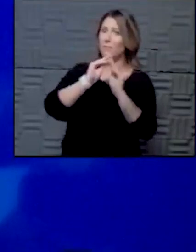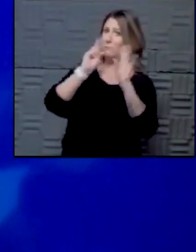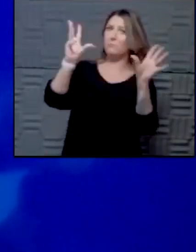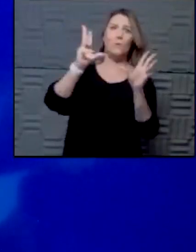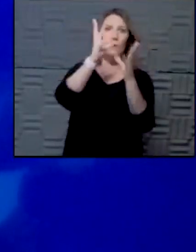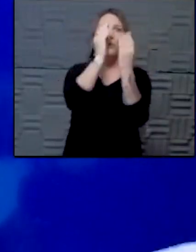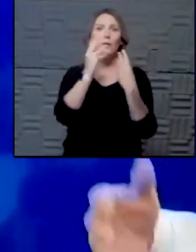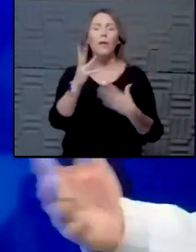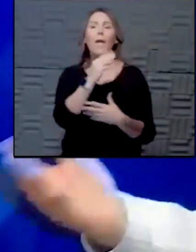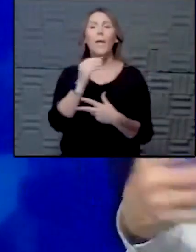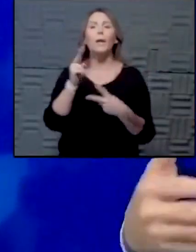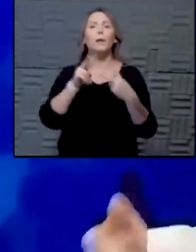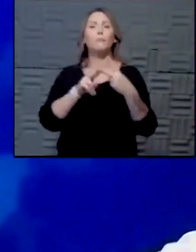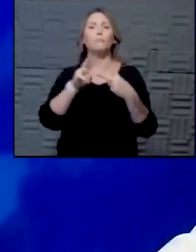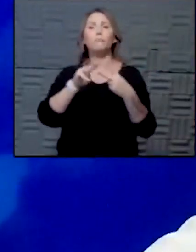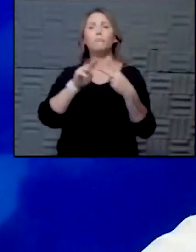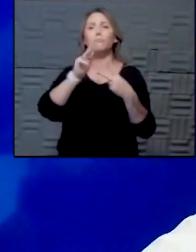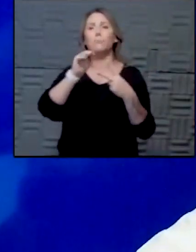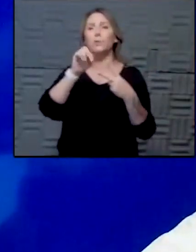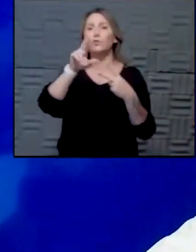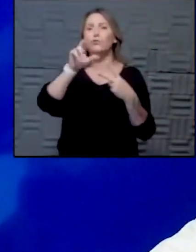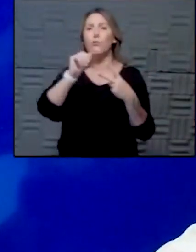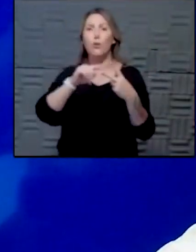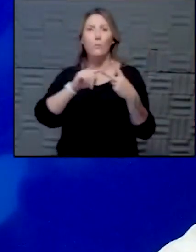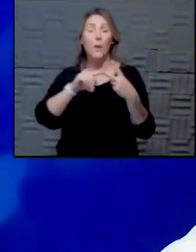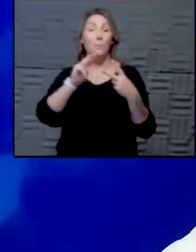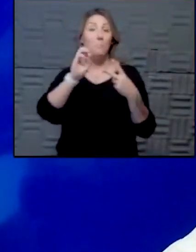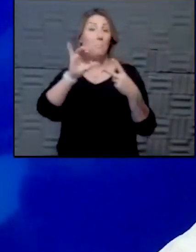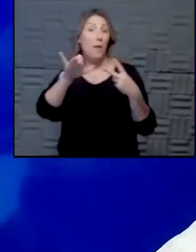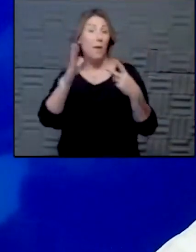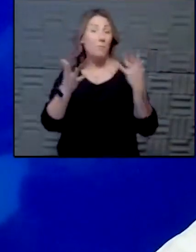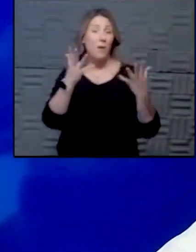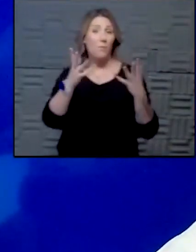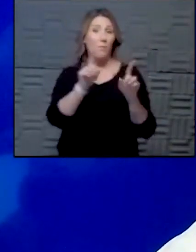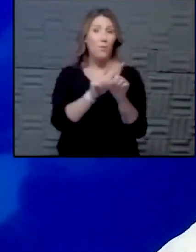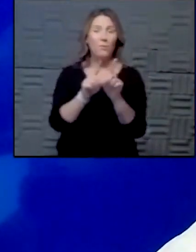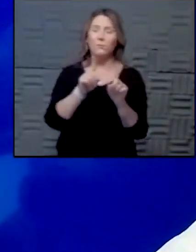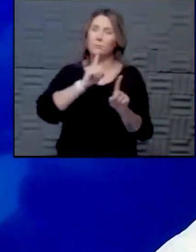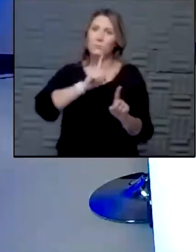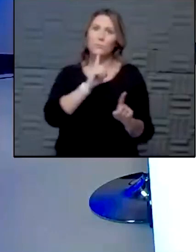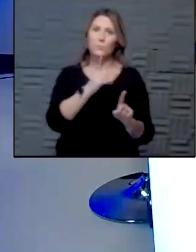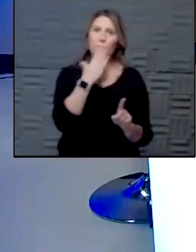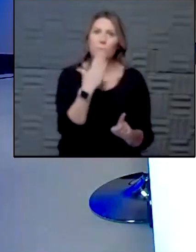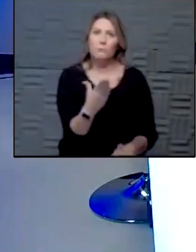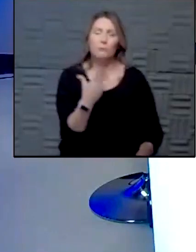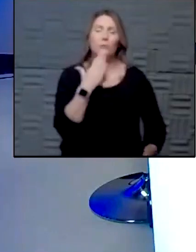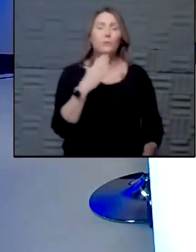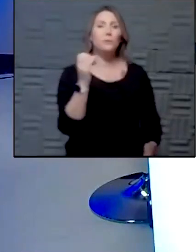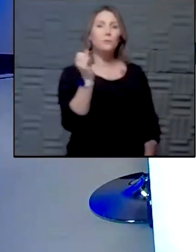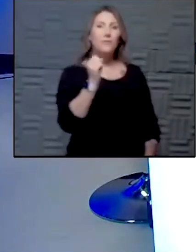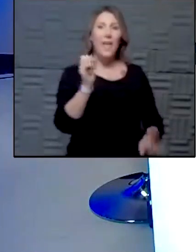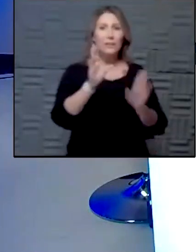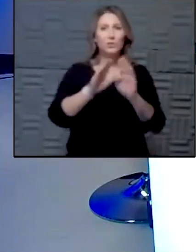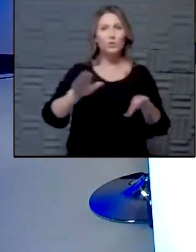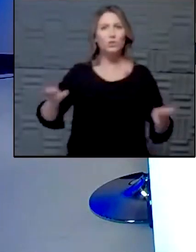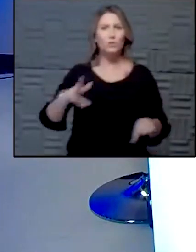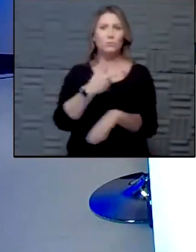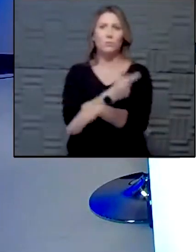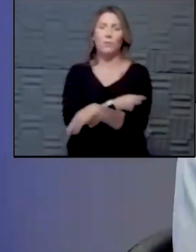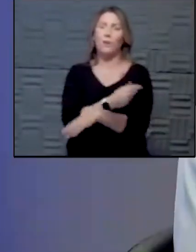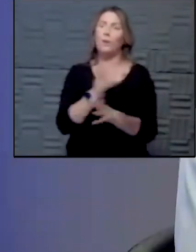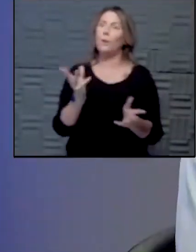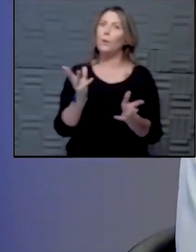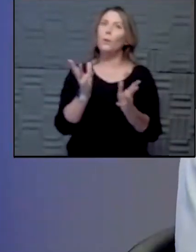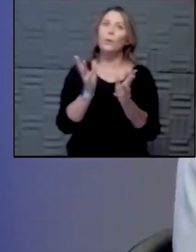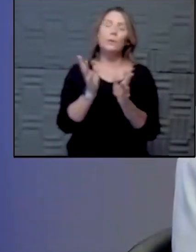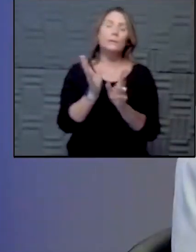as is Moderna. Looks like they're going to go in here in May as well. So that's really good news. Yeah, and hopefully getting the children vaccinated too,